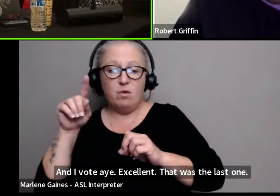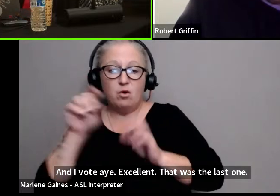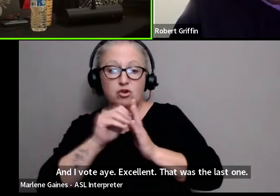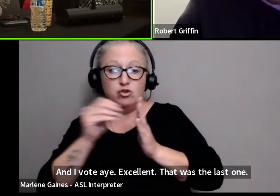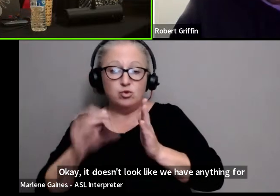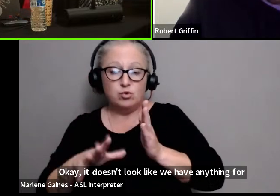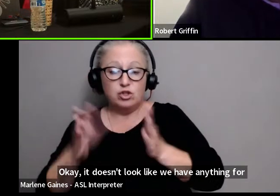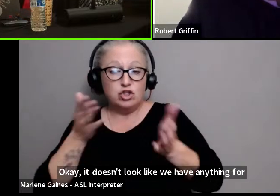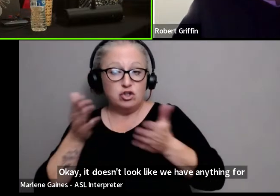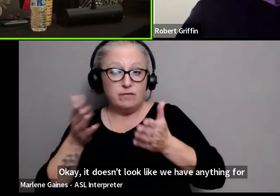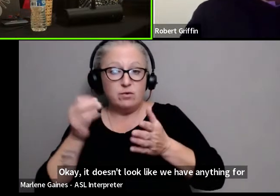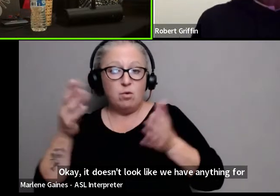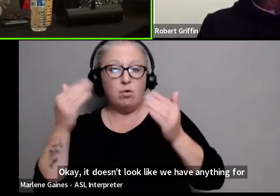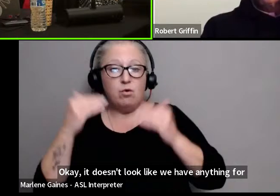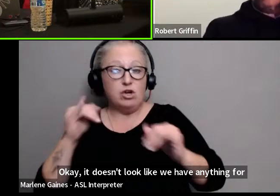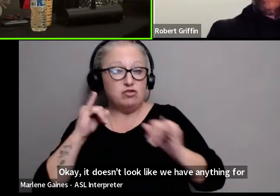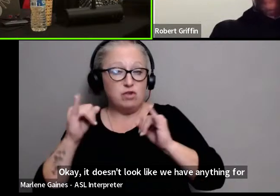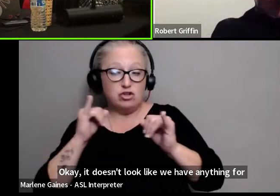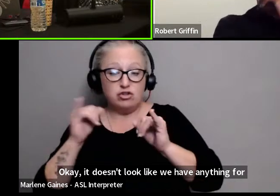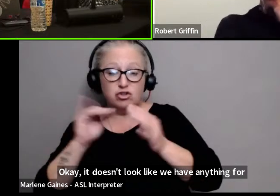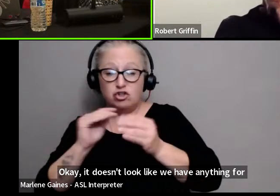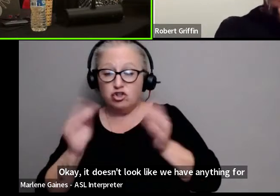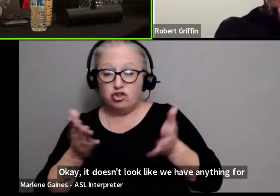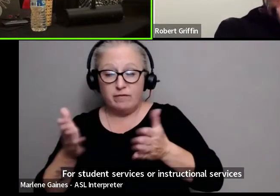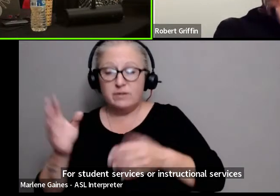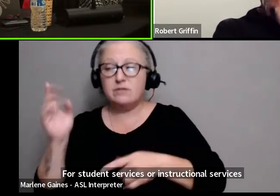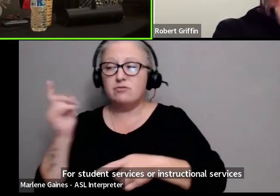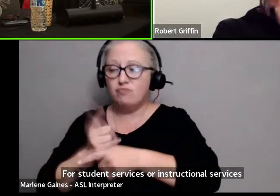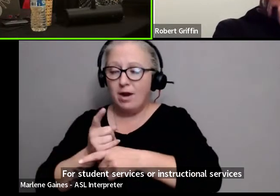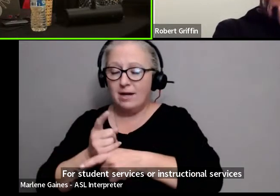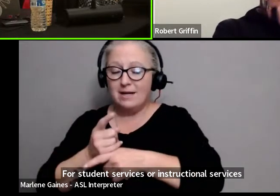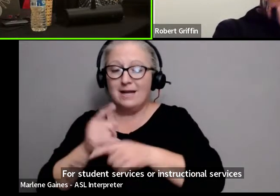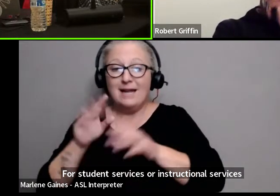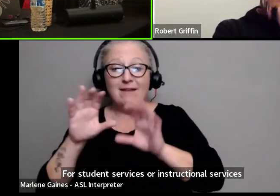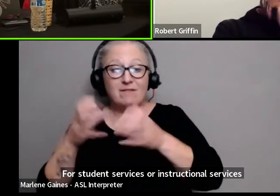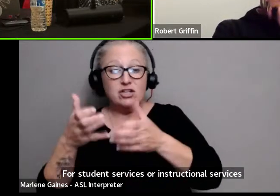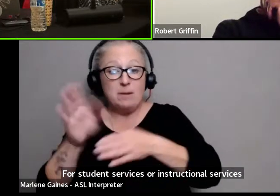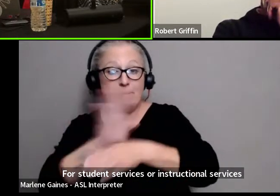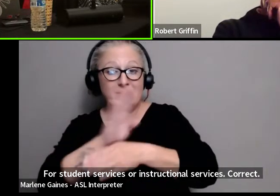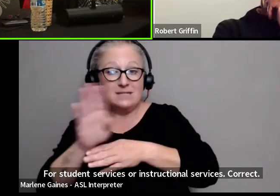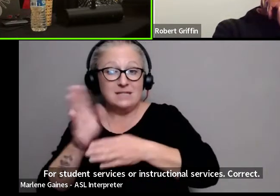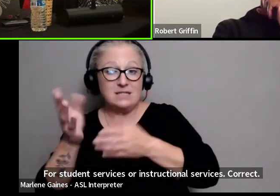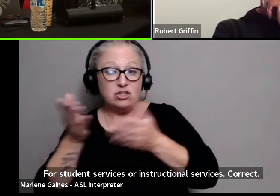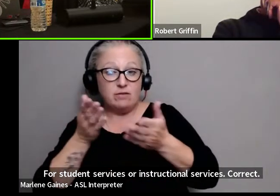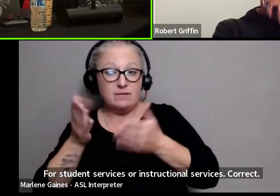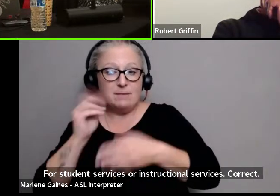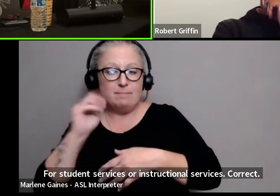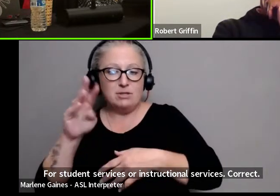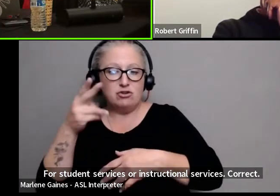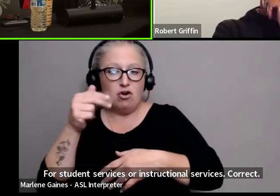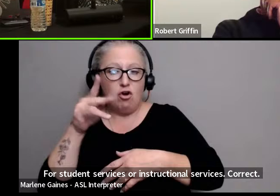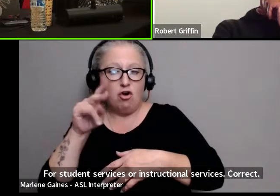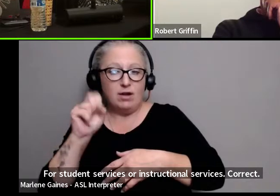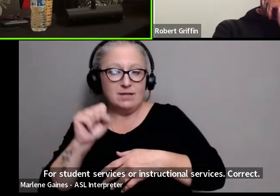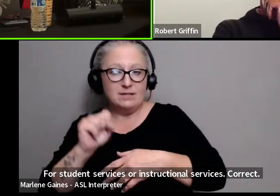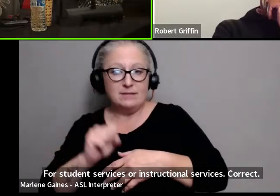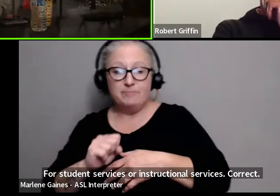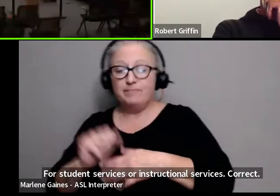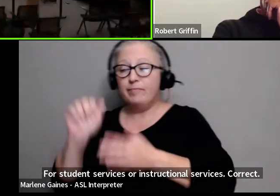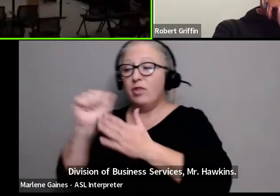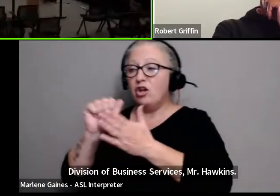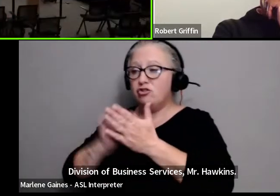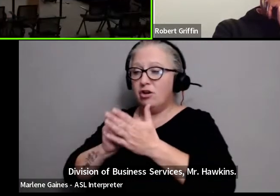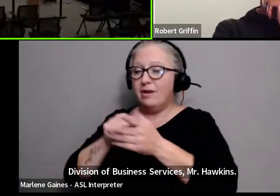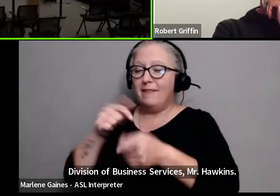student services or instructional services. Correct. Division of Business Services, Mr. Hawkins. On the agenda